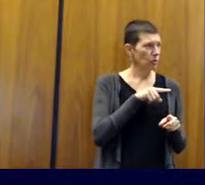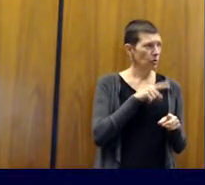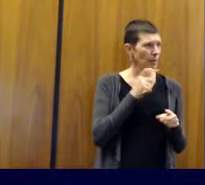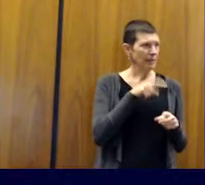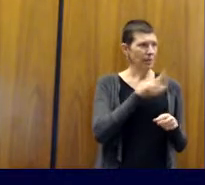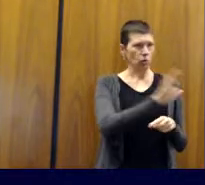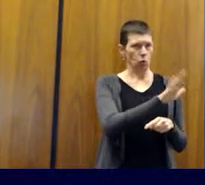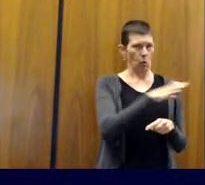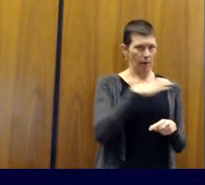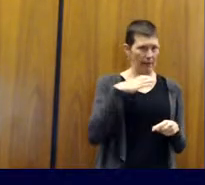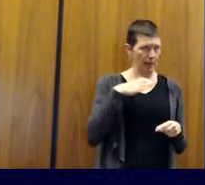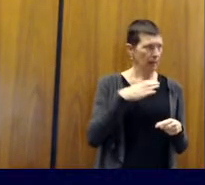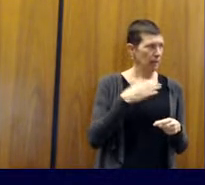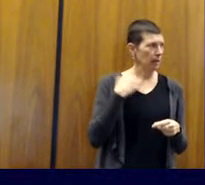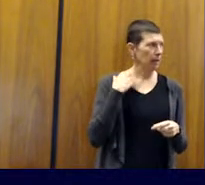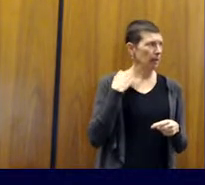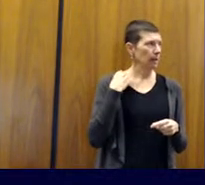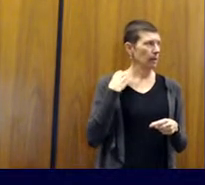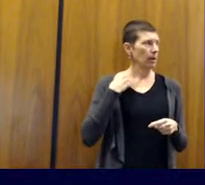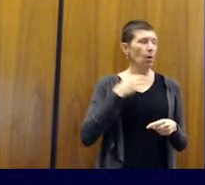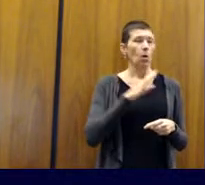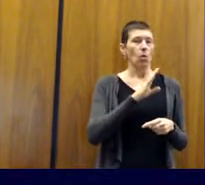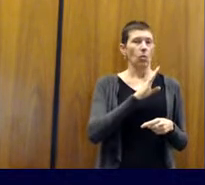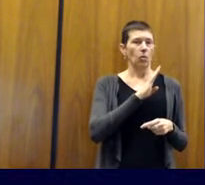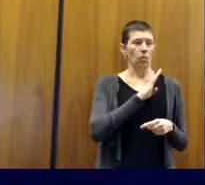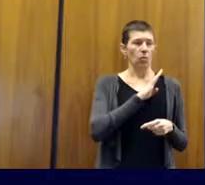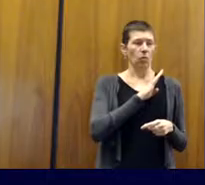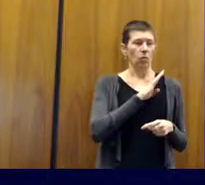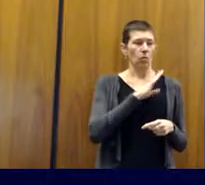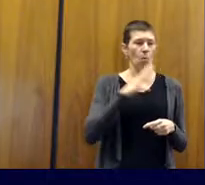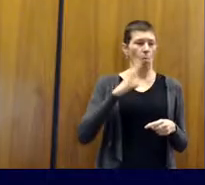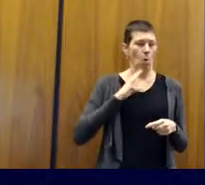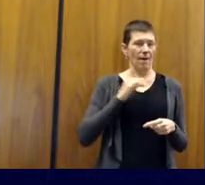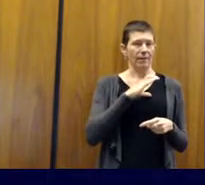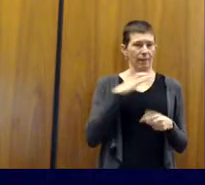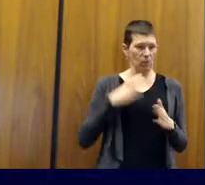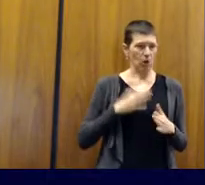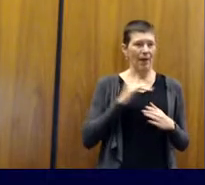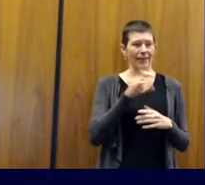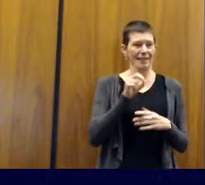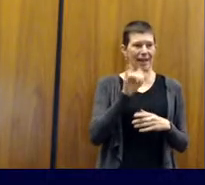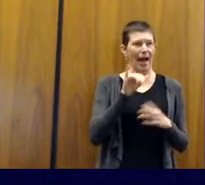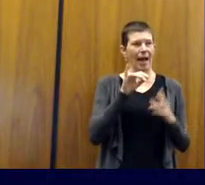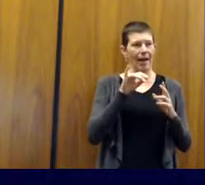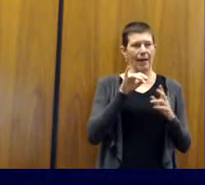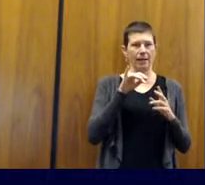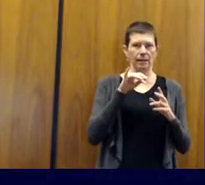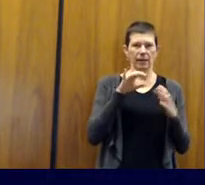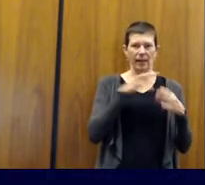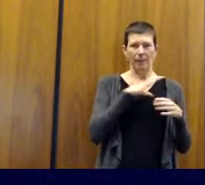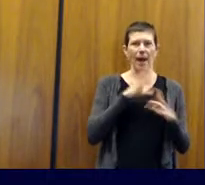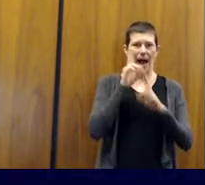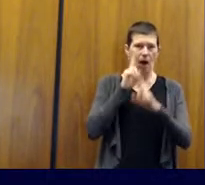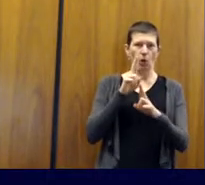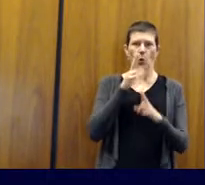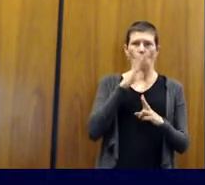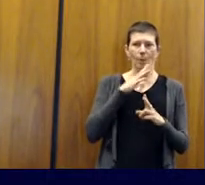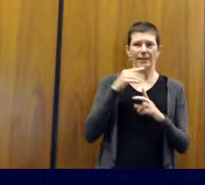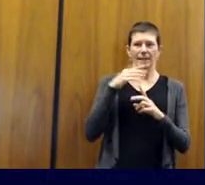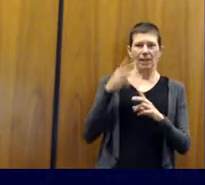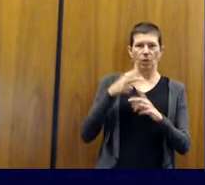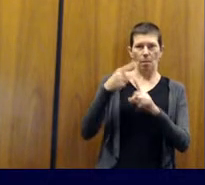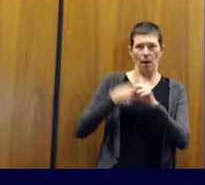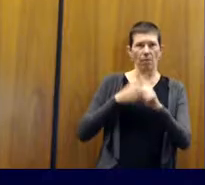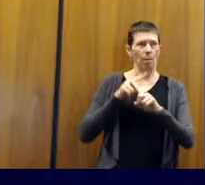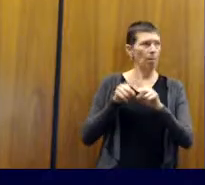committee. The Board of Commissioners and the DEI committee honored Women's History Month, but no other department wanted to participate